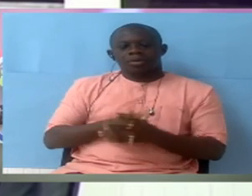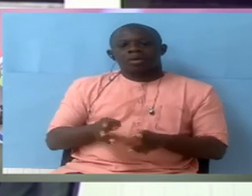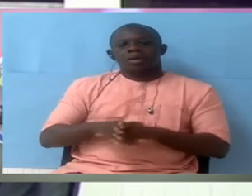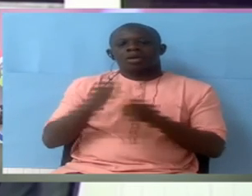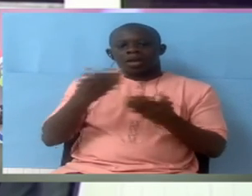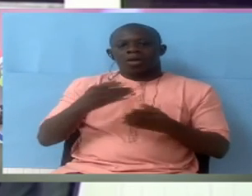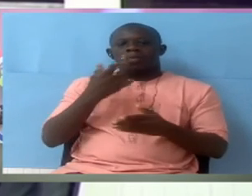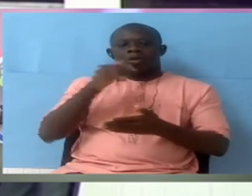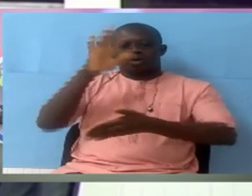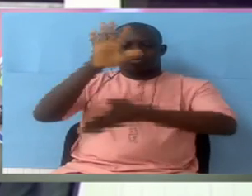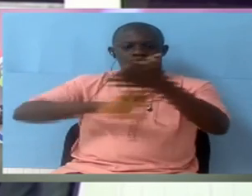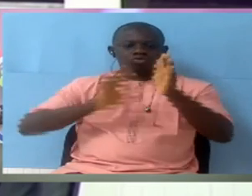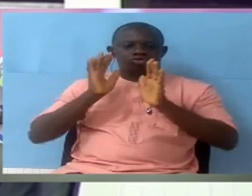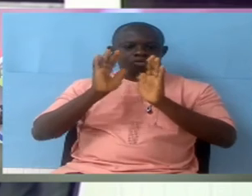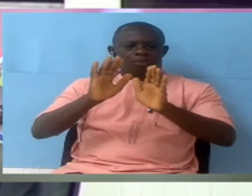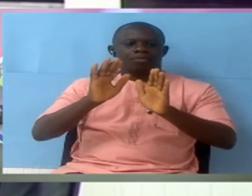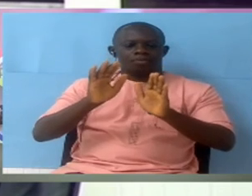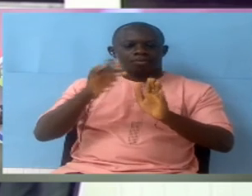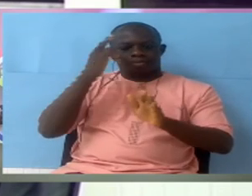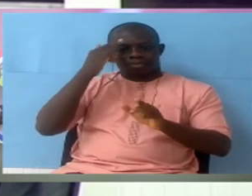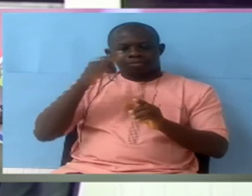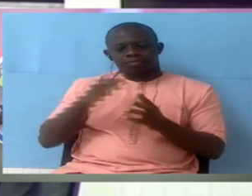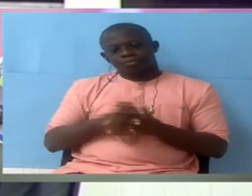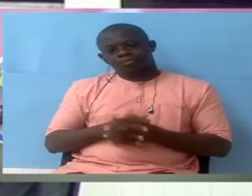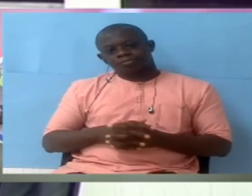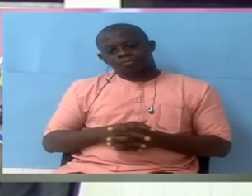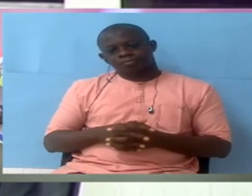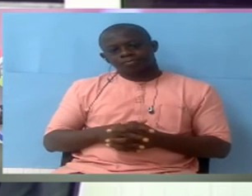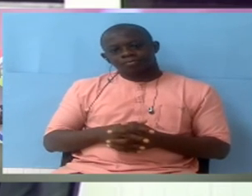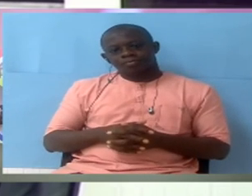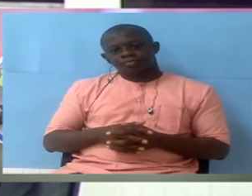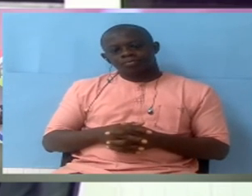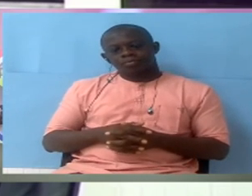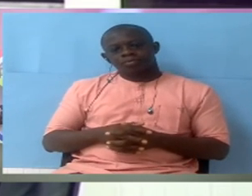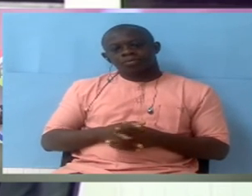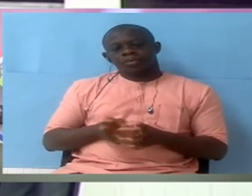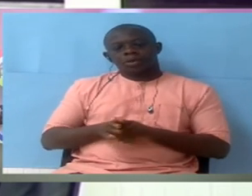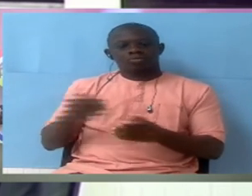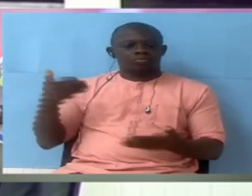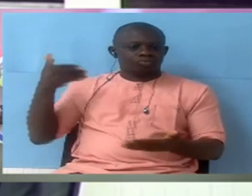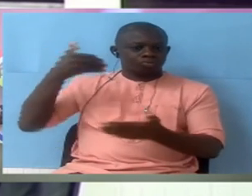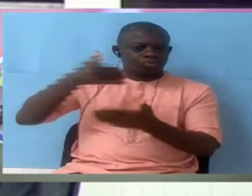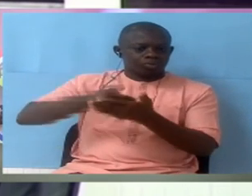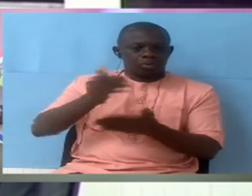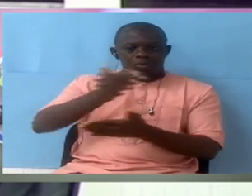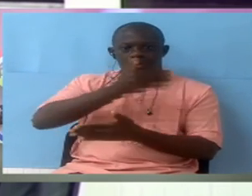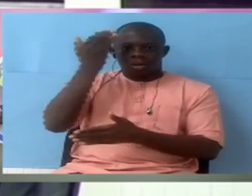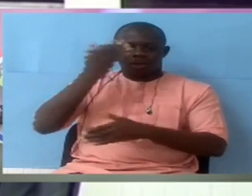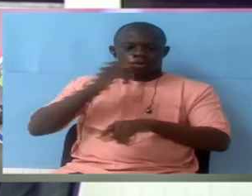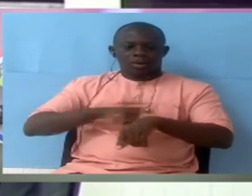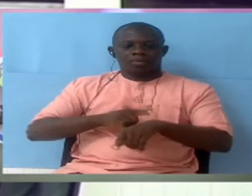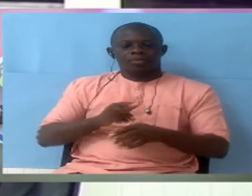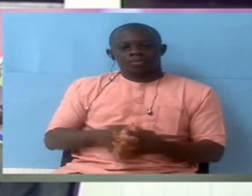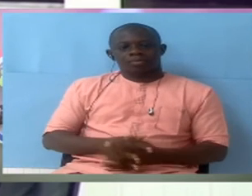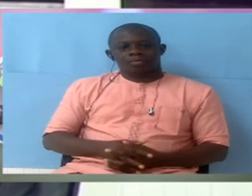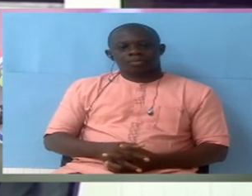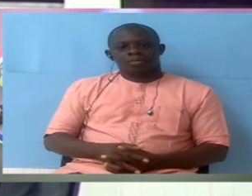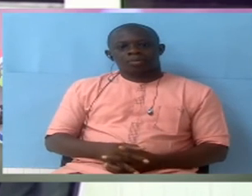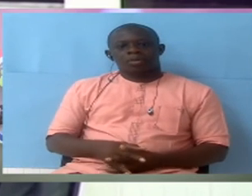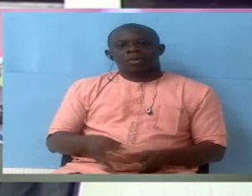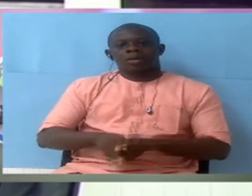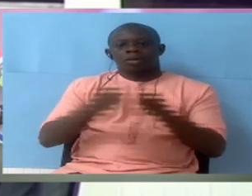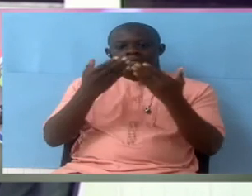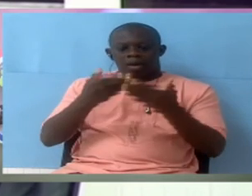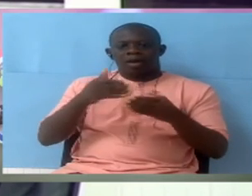the oozing ceased. Ci la nacc bi dal di bayyi. Till in the morning. Be ci suba sa. Then my